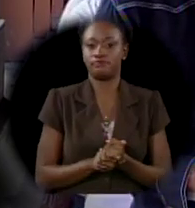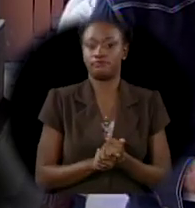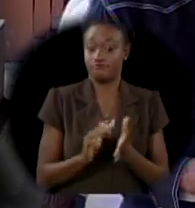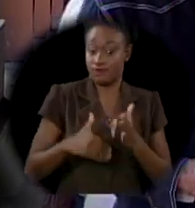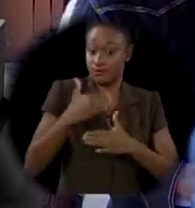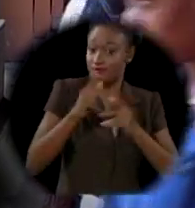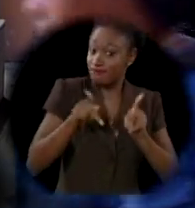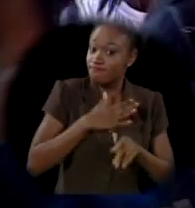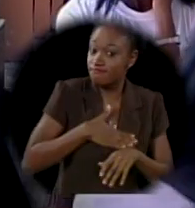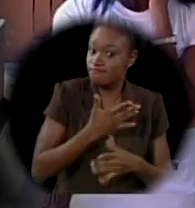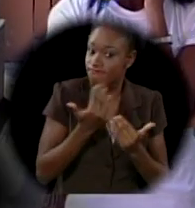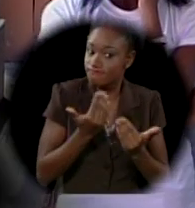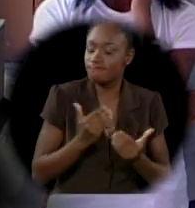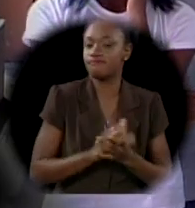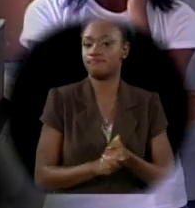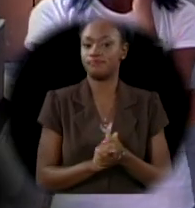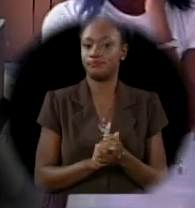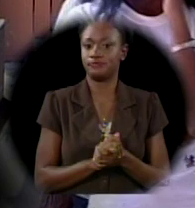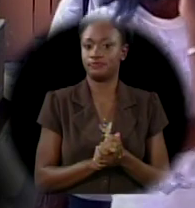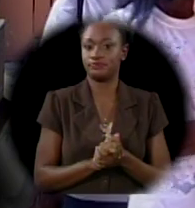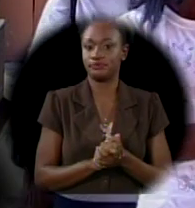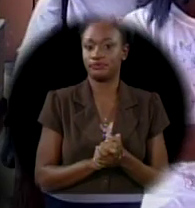Next person, please.